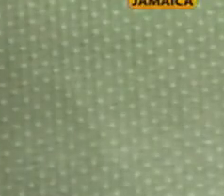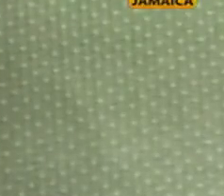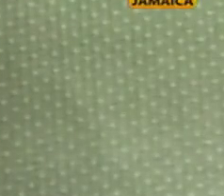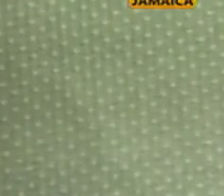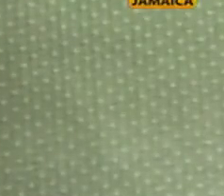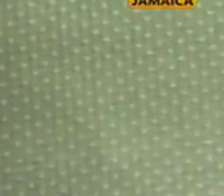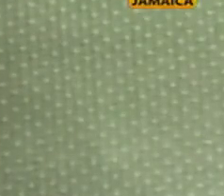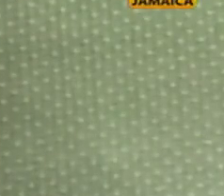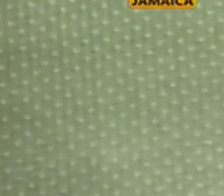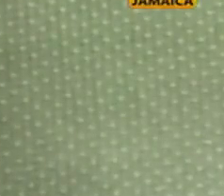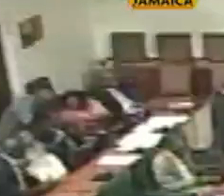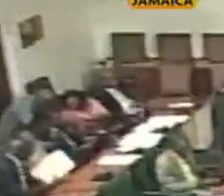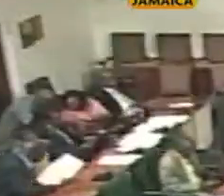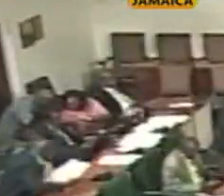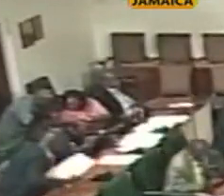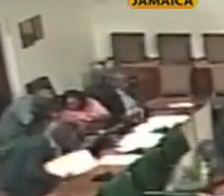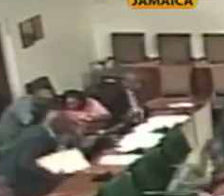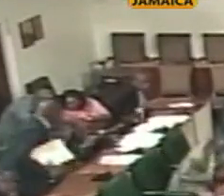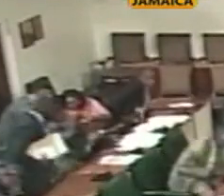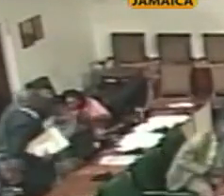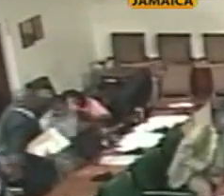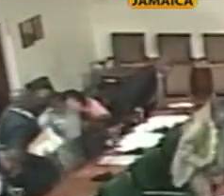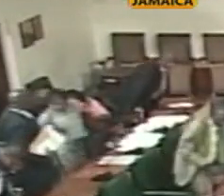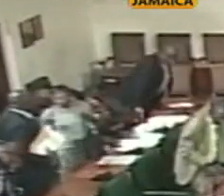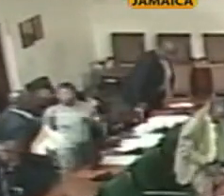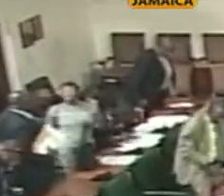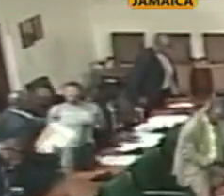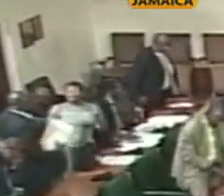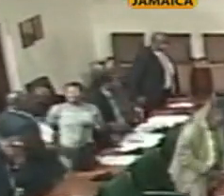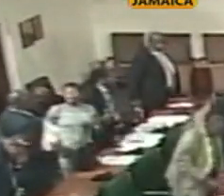Do we put the motion? Do you put the motion?